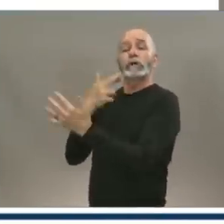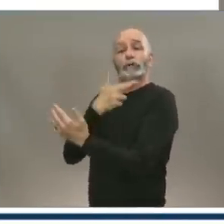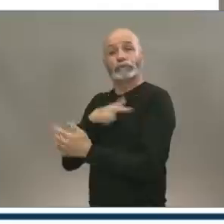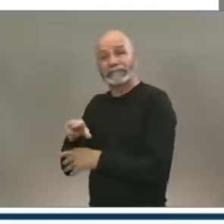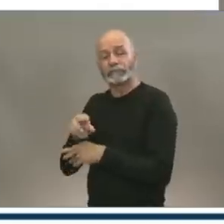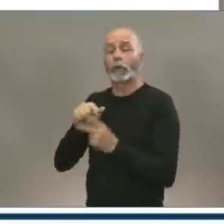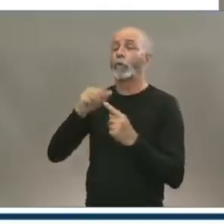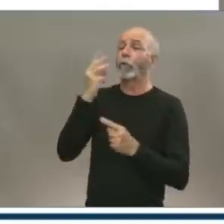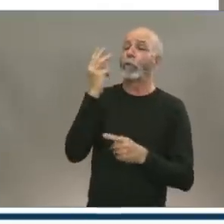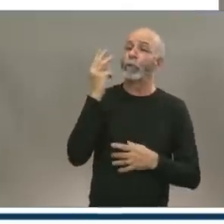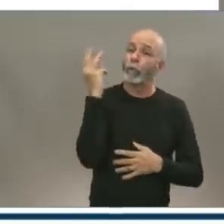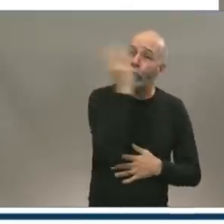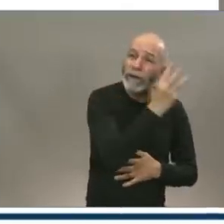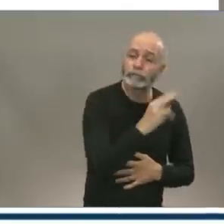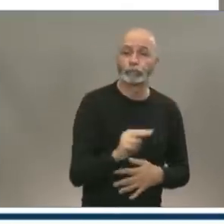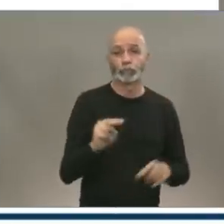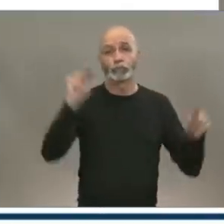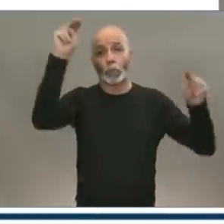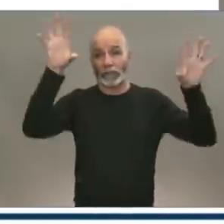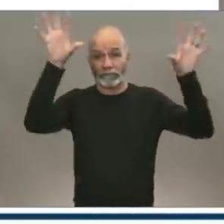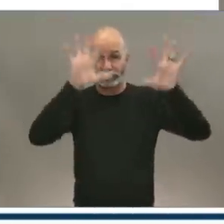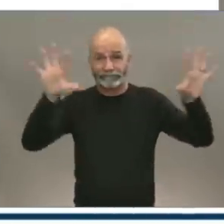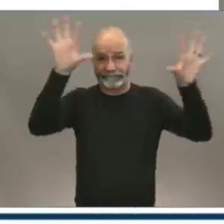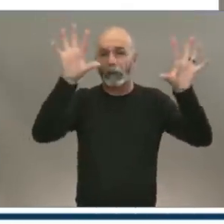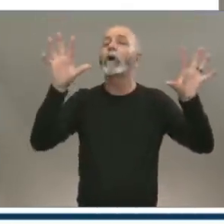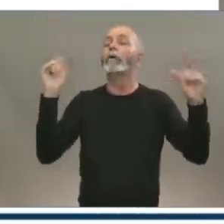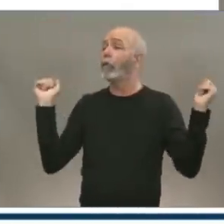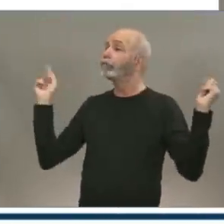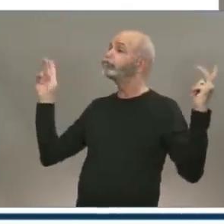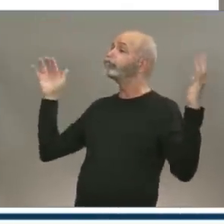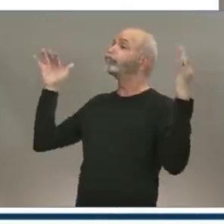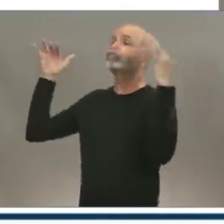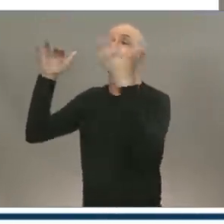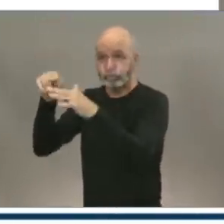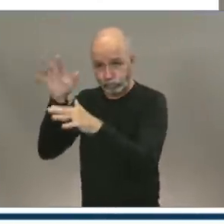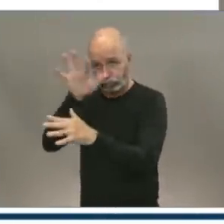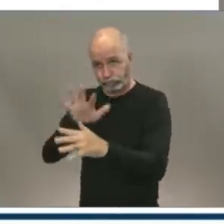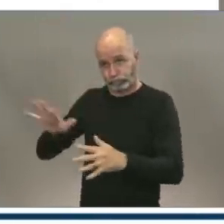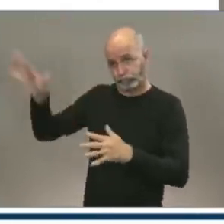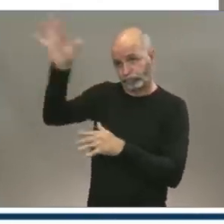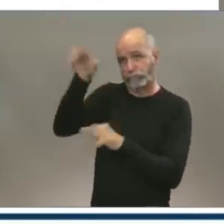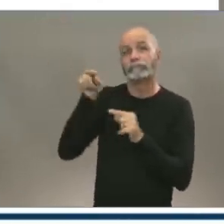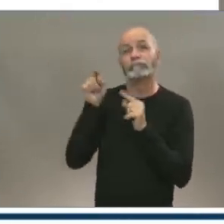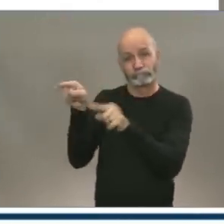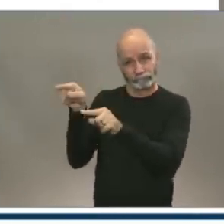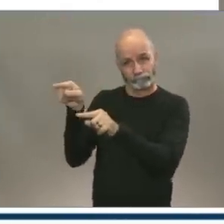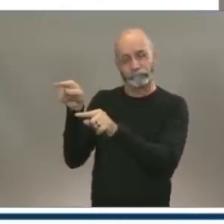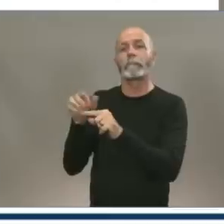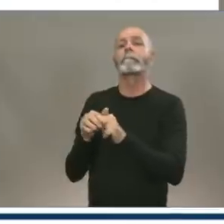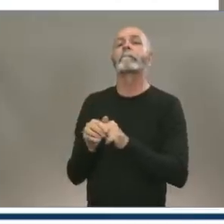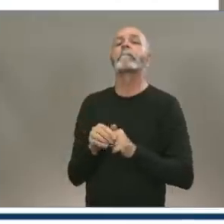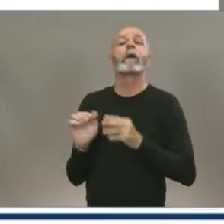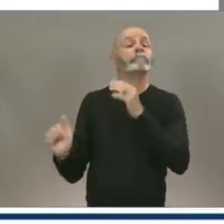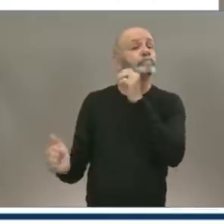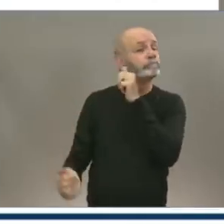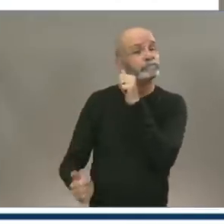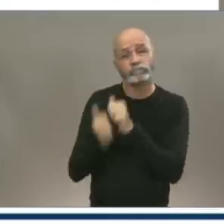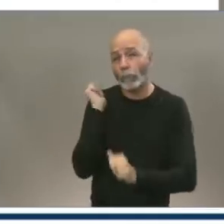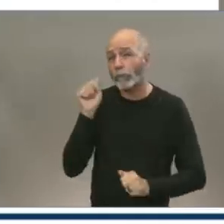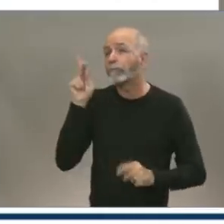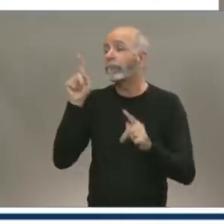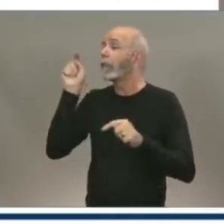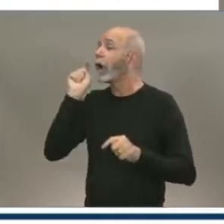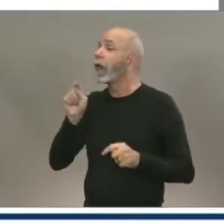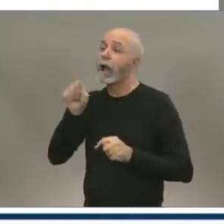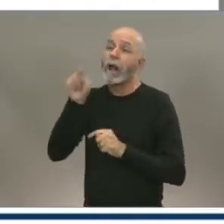Scotia who are at this retreat, and they've gone back, and by reports from the public health team, that the majority of people in those